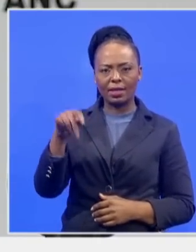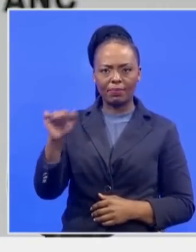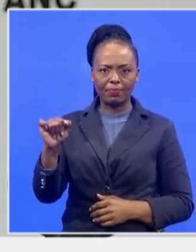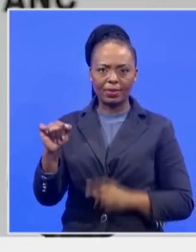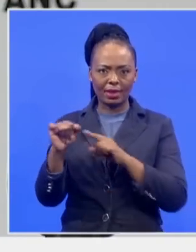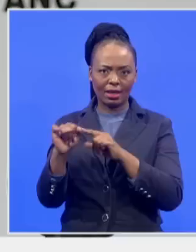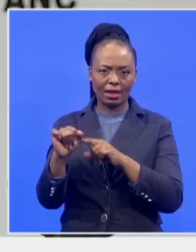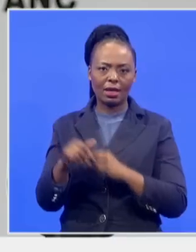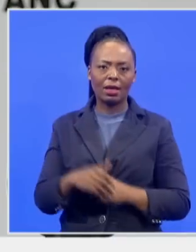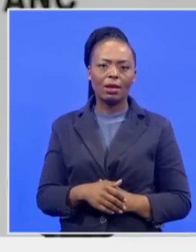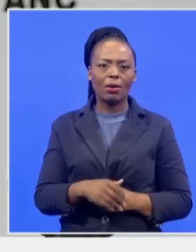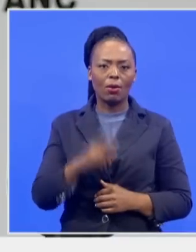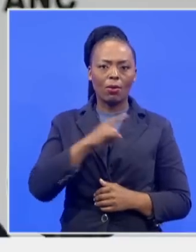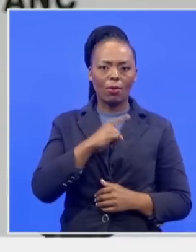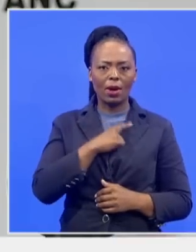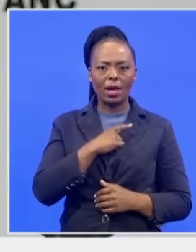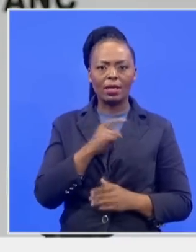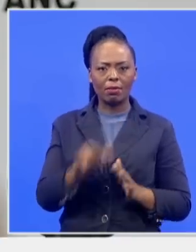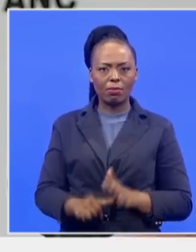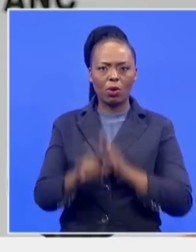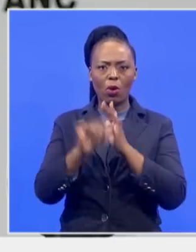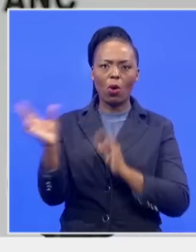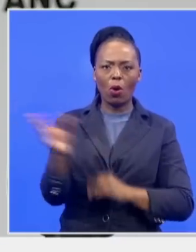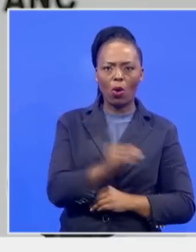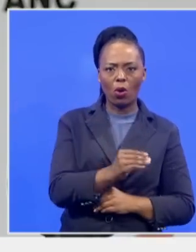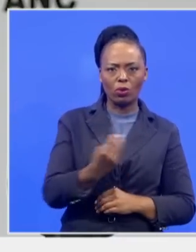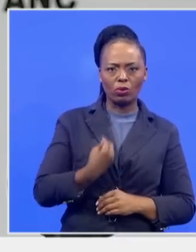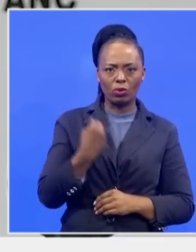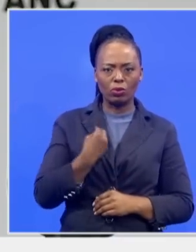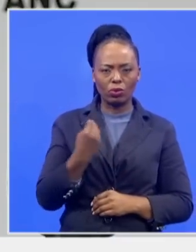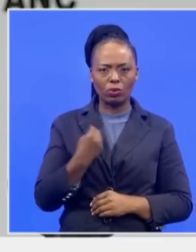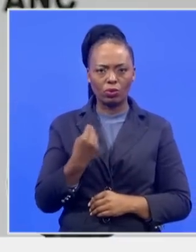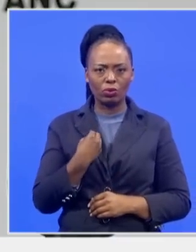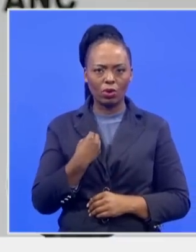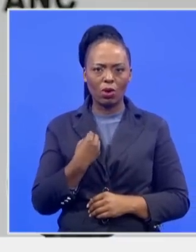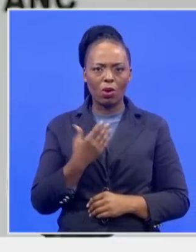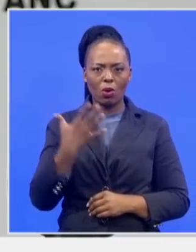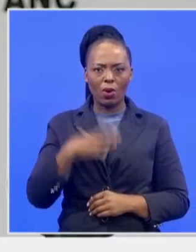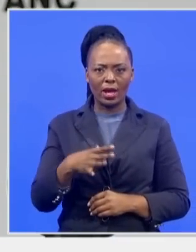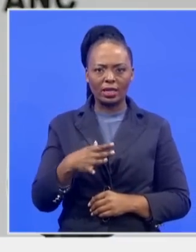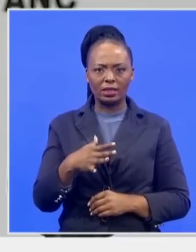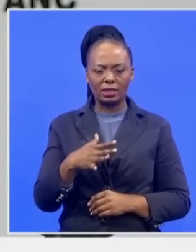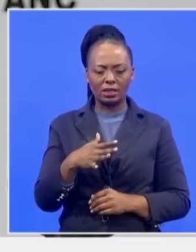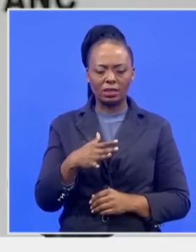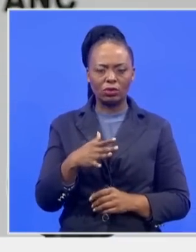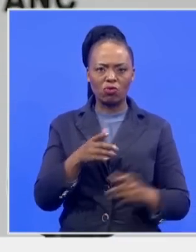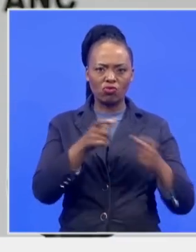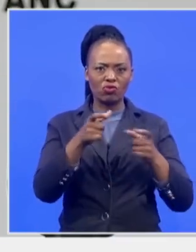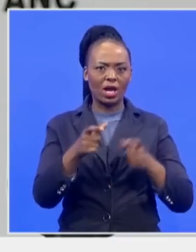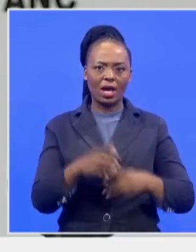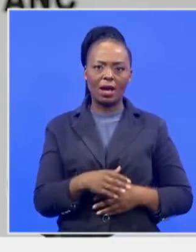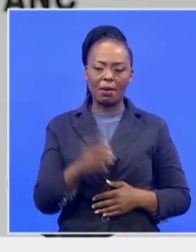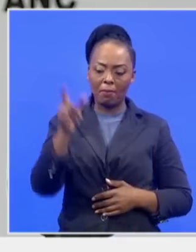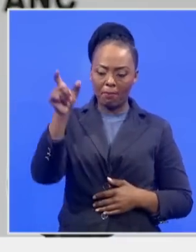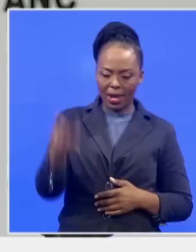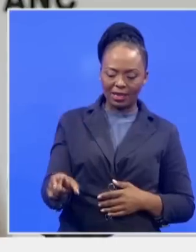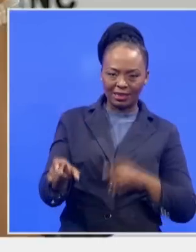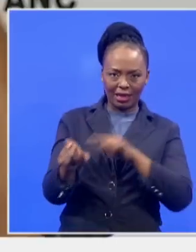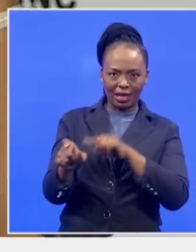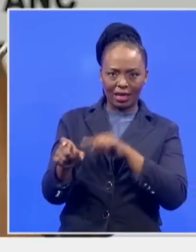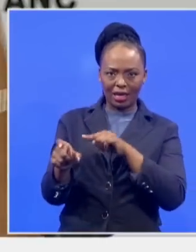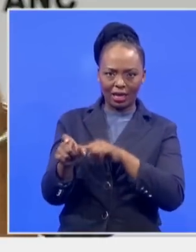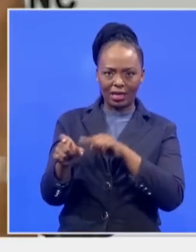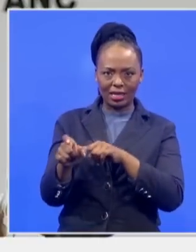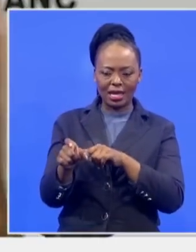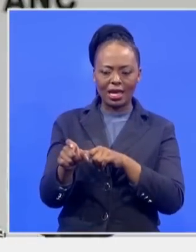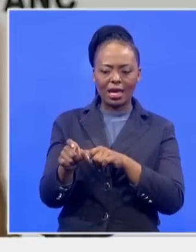important because you can't have all young people who've got interest, they want to lead. You've got to have somebody who's going to have